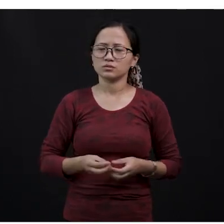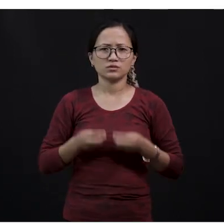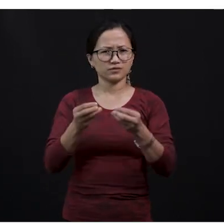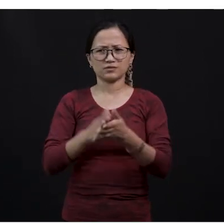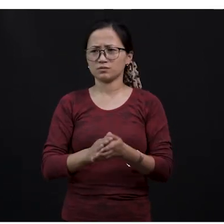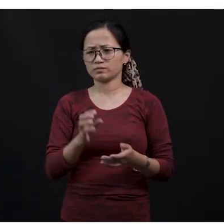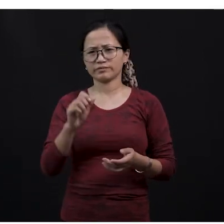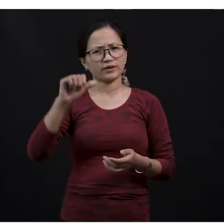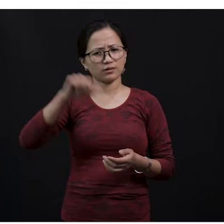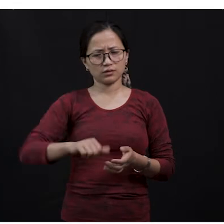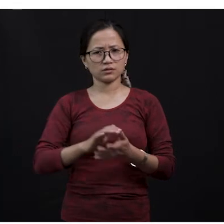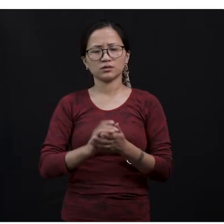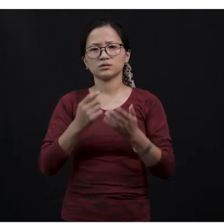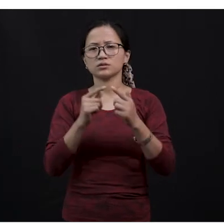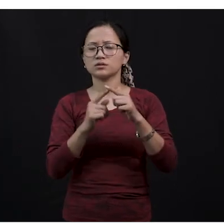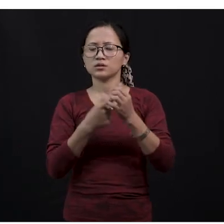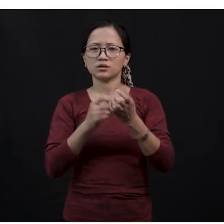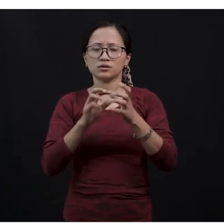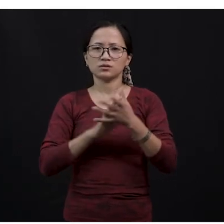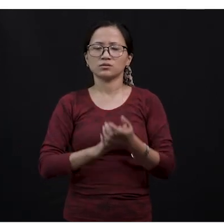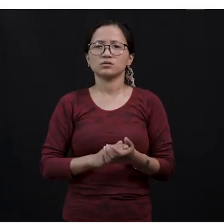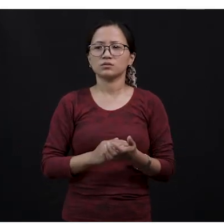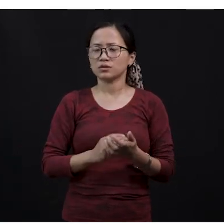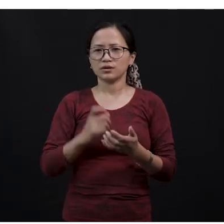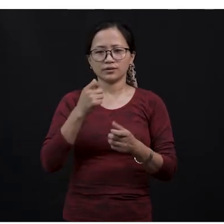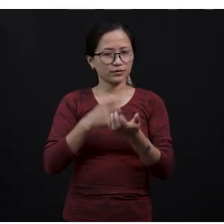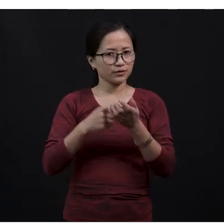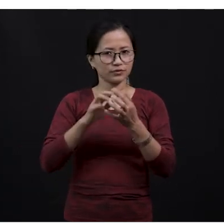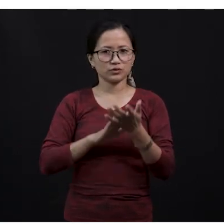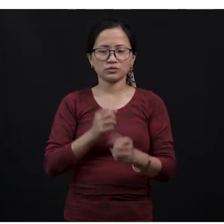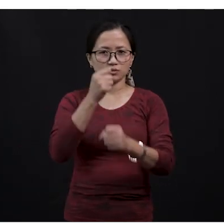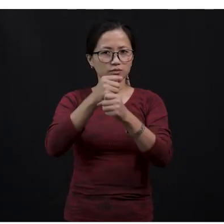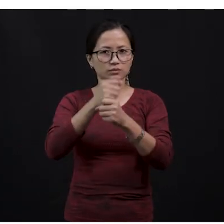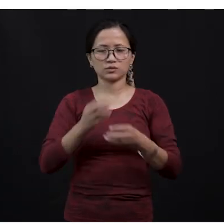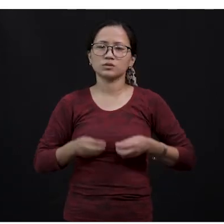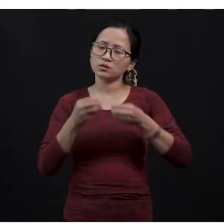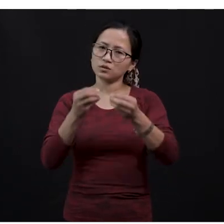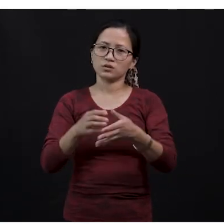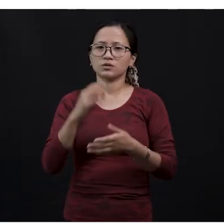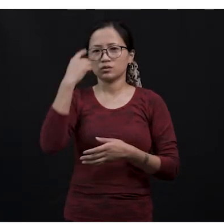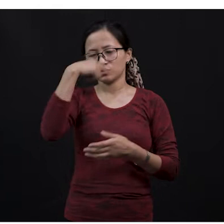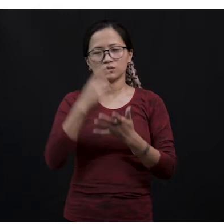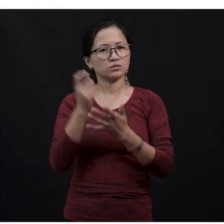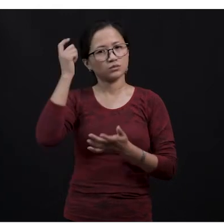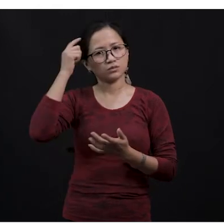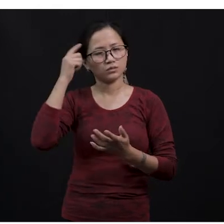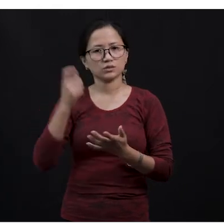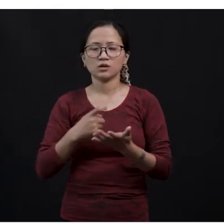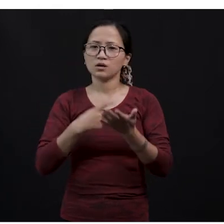treasure or any money or any revenue to the government. So he was the first one who thought of this, and